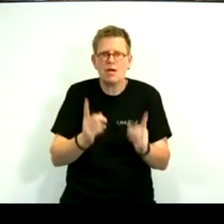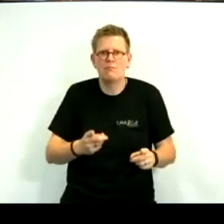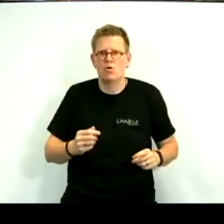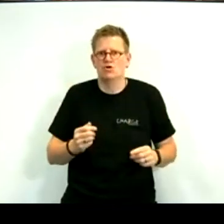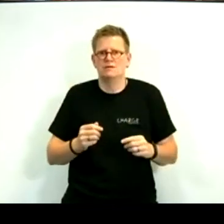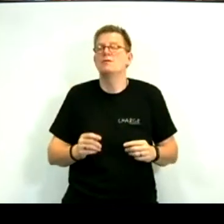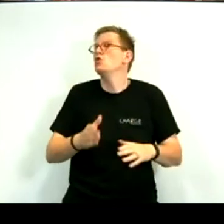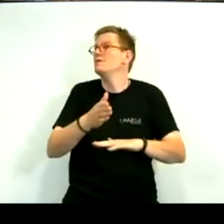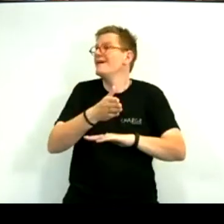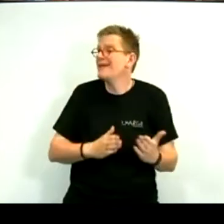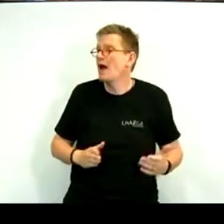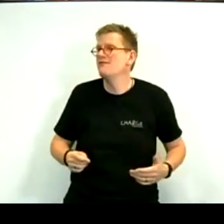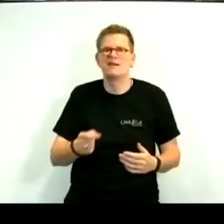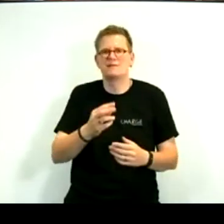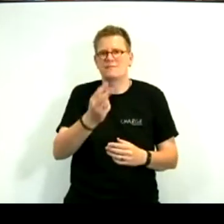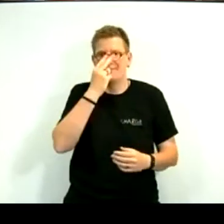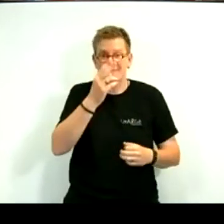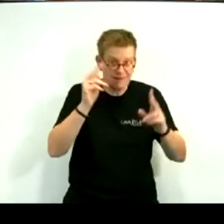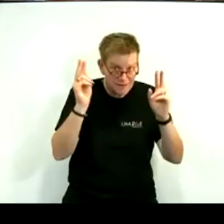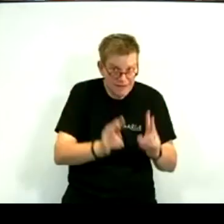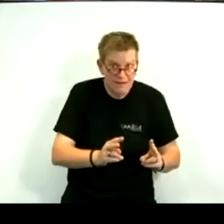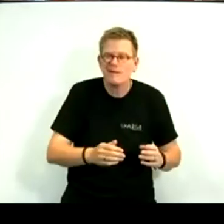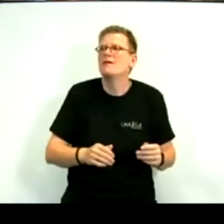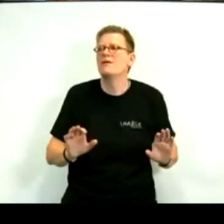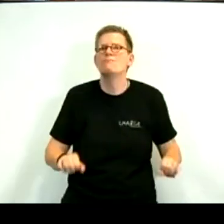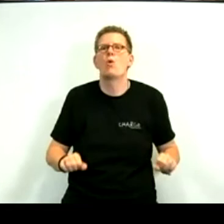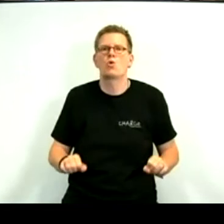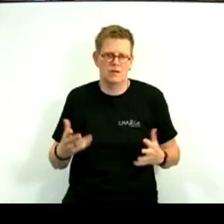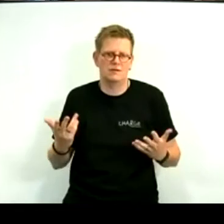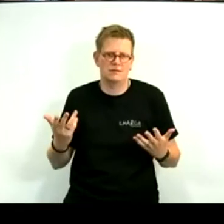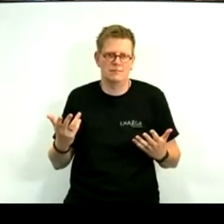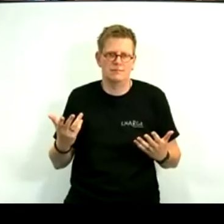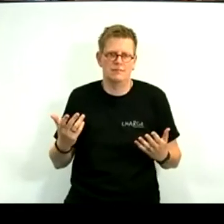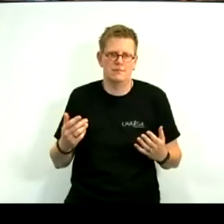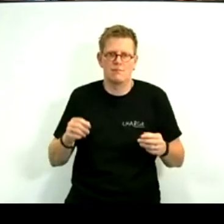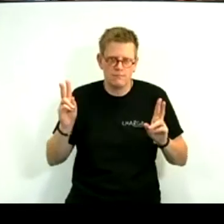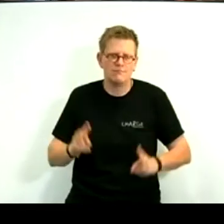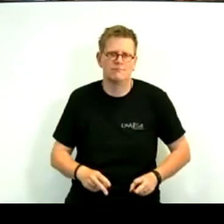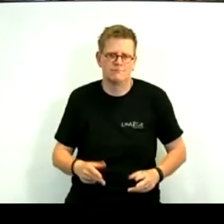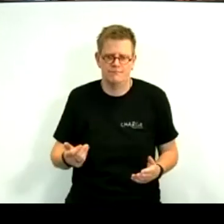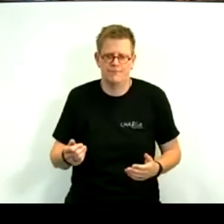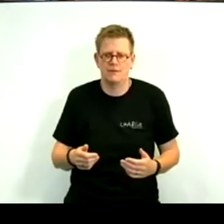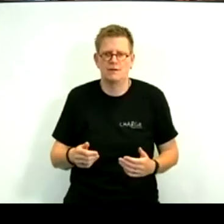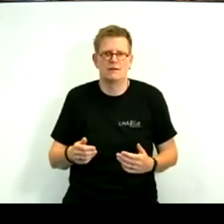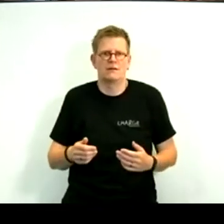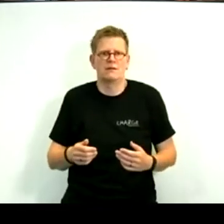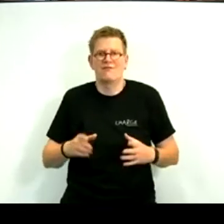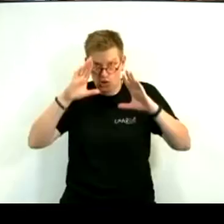syndrome. And I do whole days about this, so I'm now going to condense it into like 4